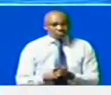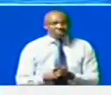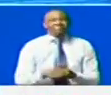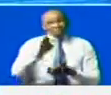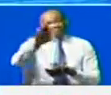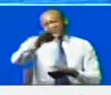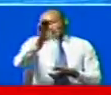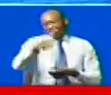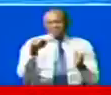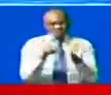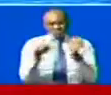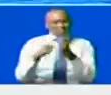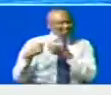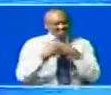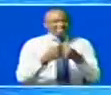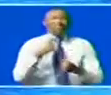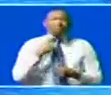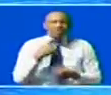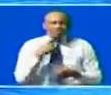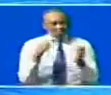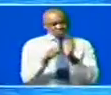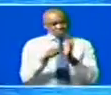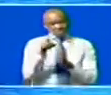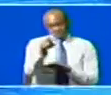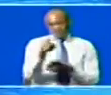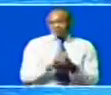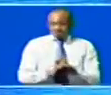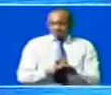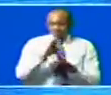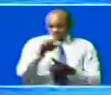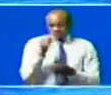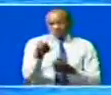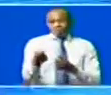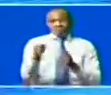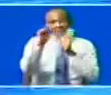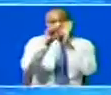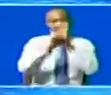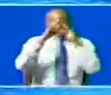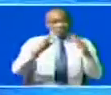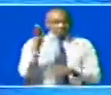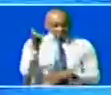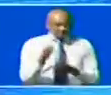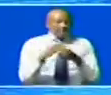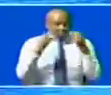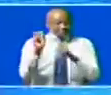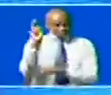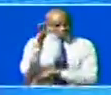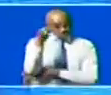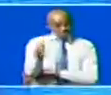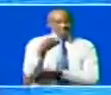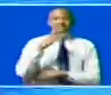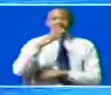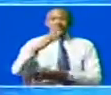Na mtazamaji, hapo tuna changamoto ya kuweza kupata sauti kutoka kwa ikulu ya Nairobi ambapo Rais Uhuru Kenyatta